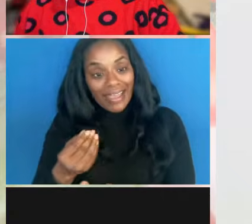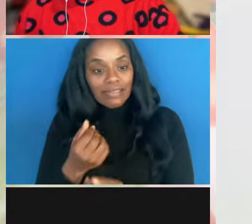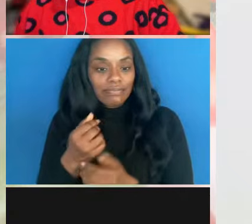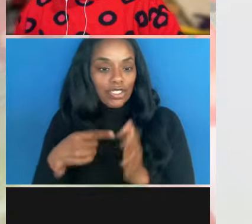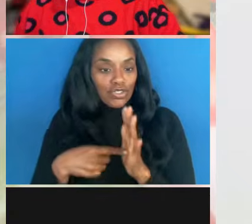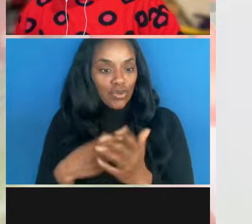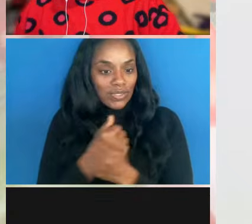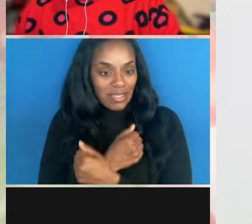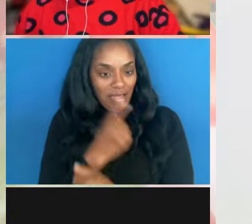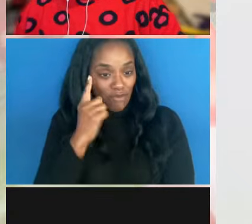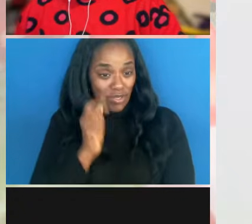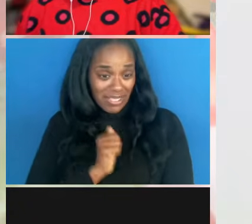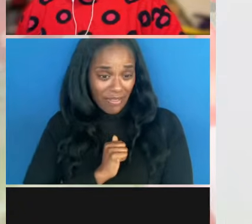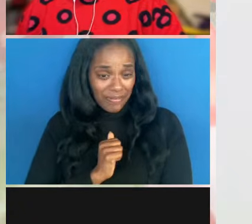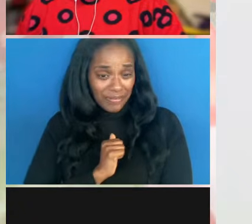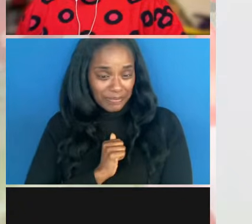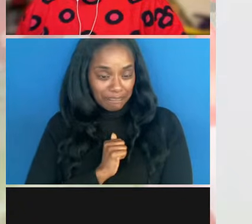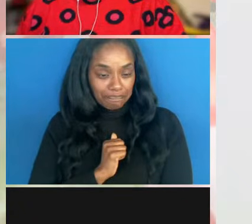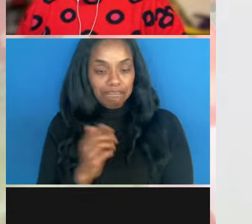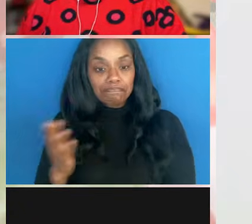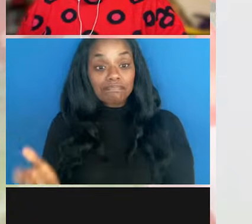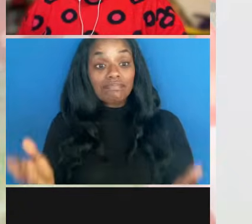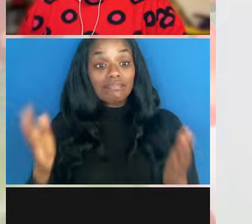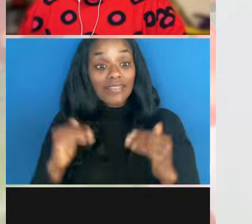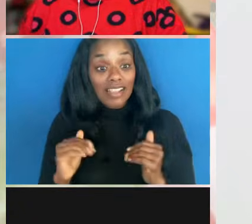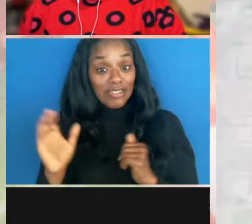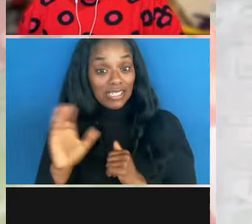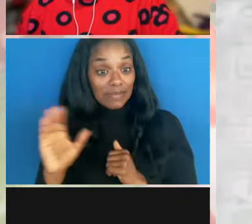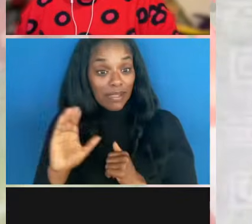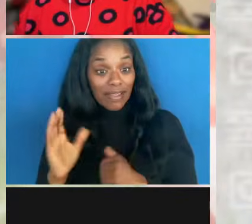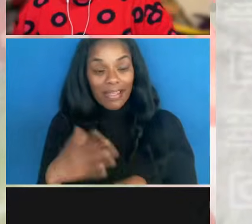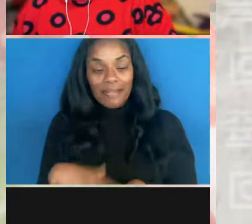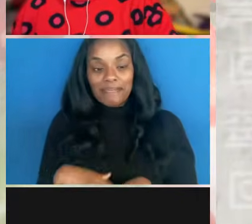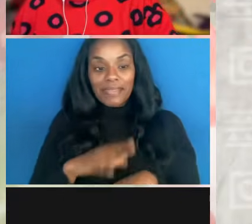So let's explore the plant-based advantage.